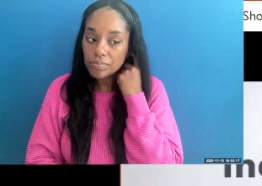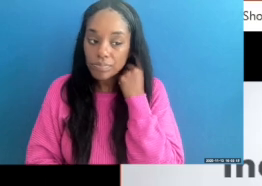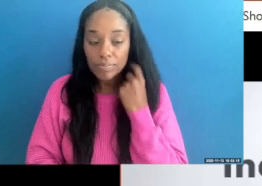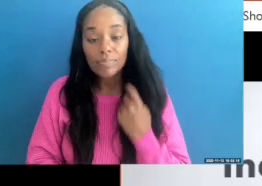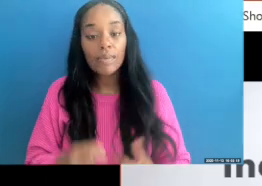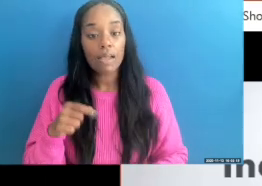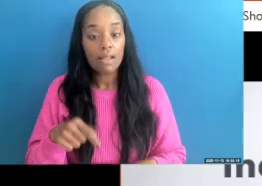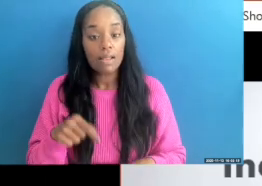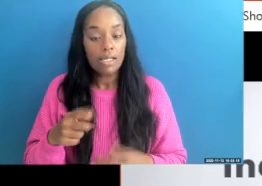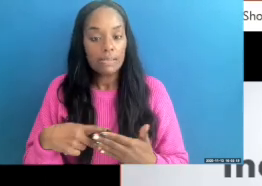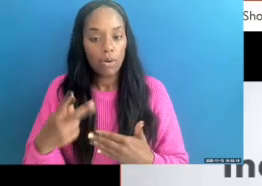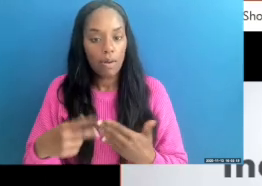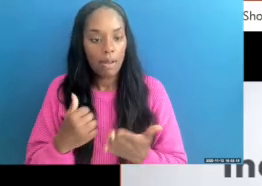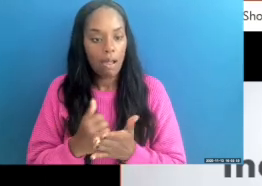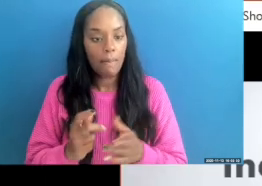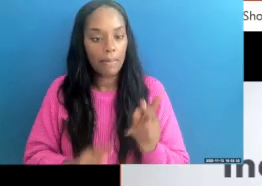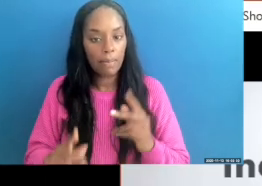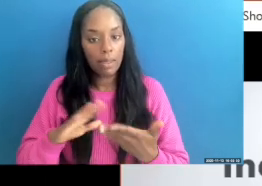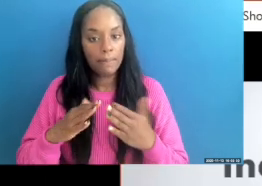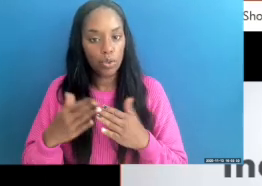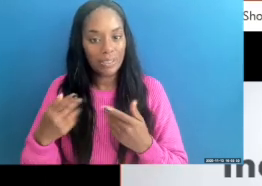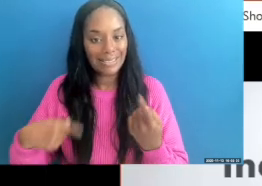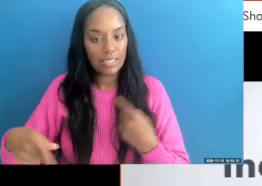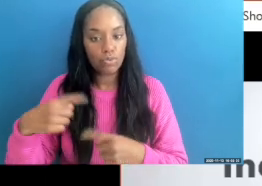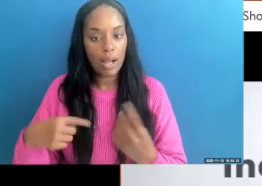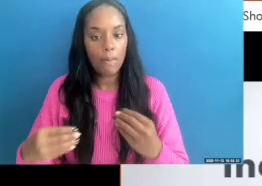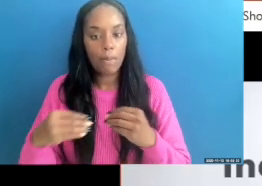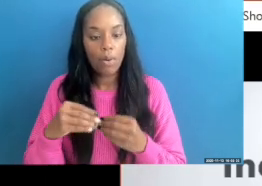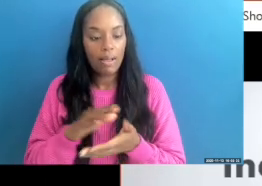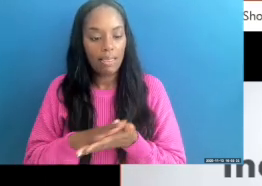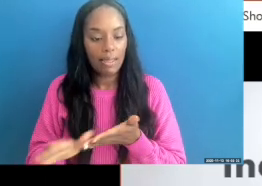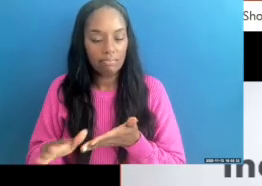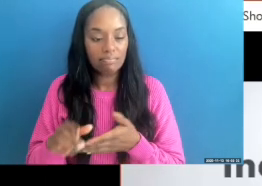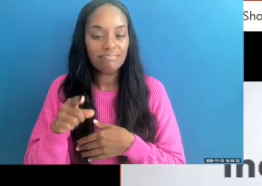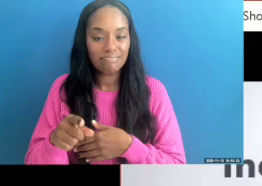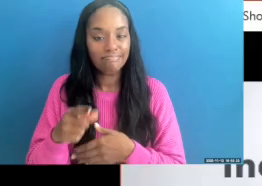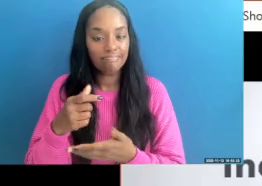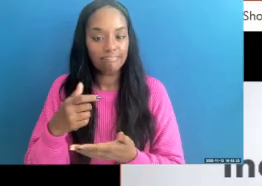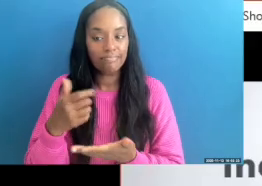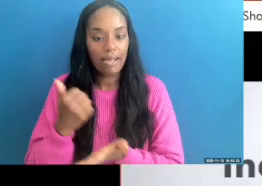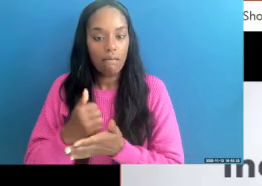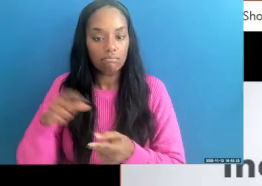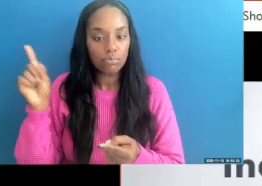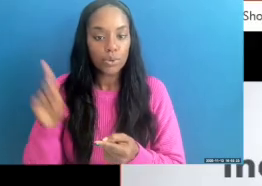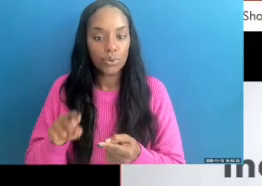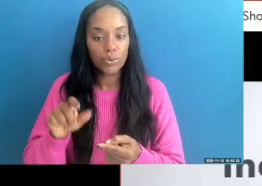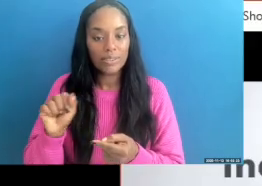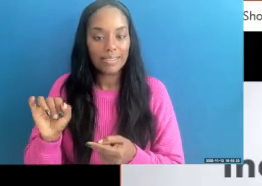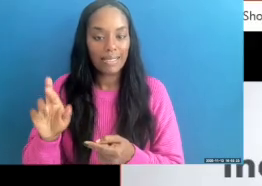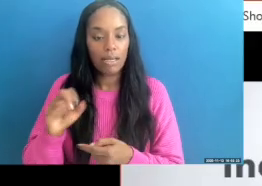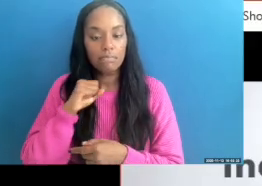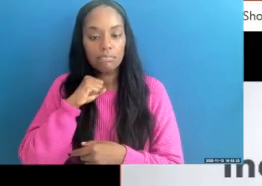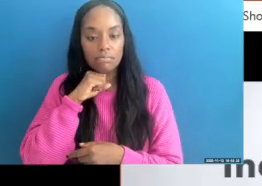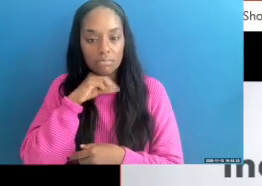Now I'll give a quick look at our programs that help people and communities get around in cleaner ways. These work to reduce air pollution and make